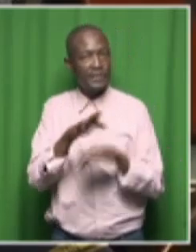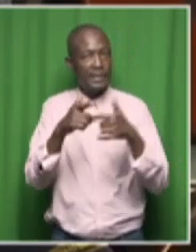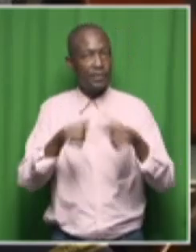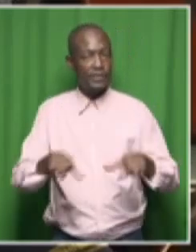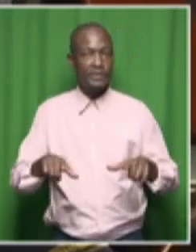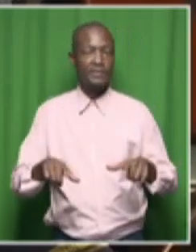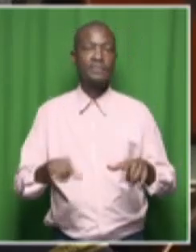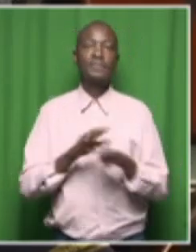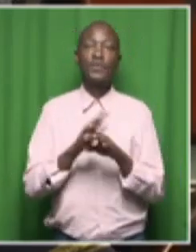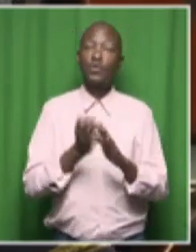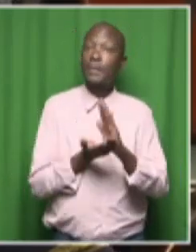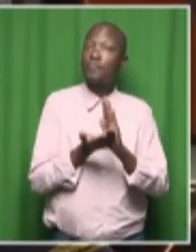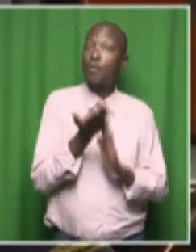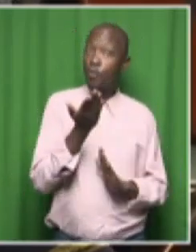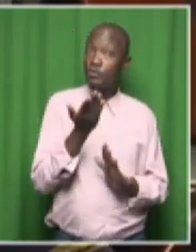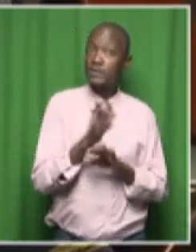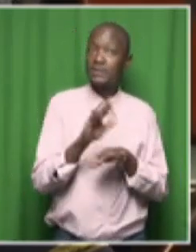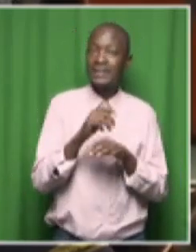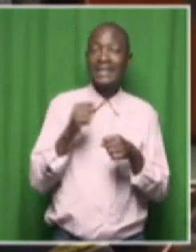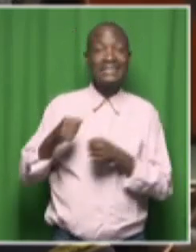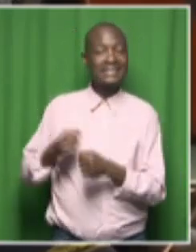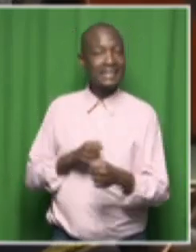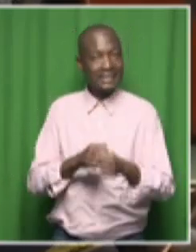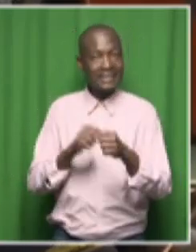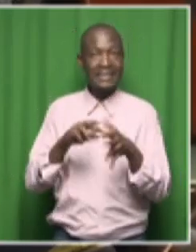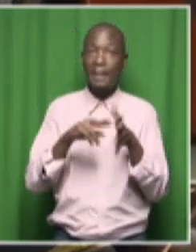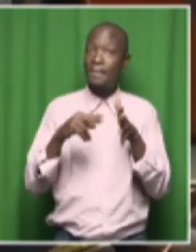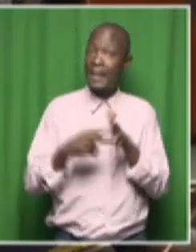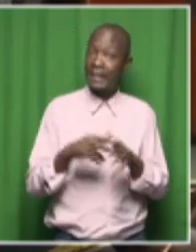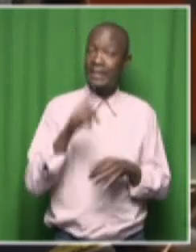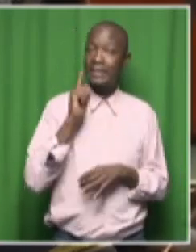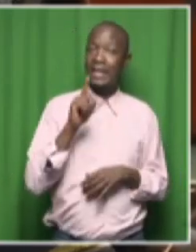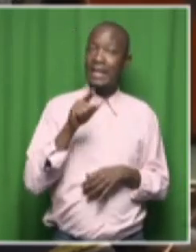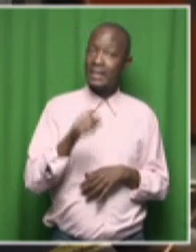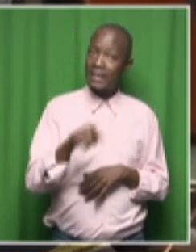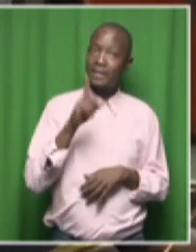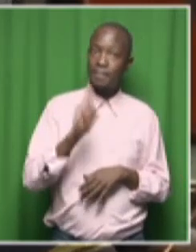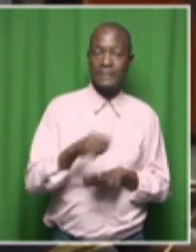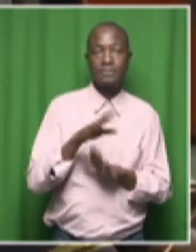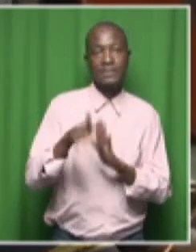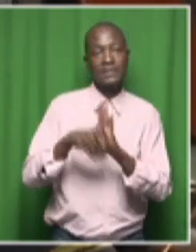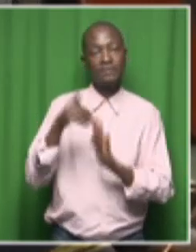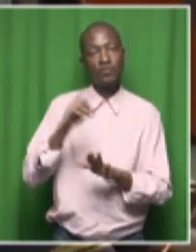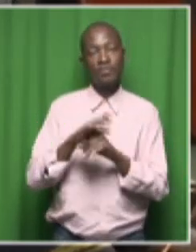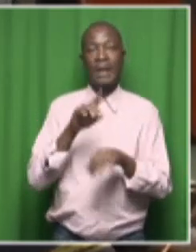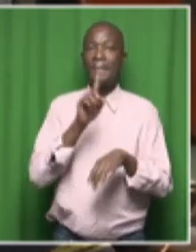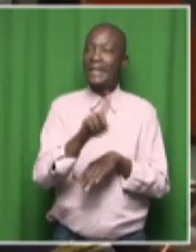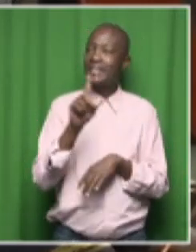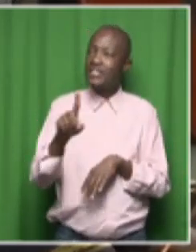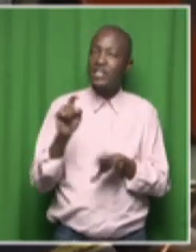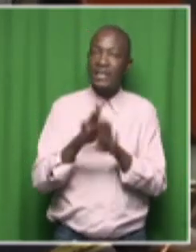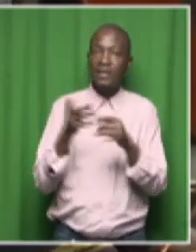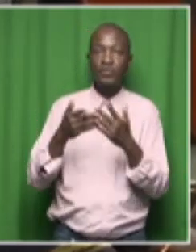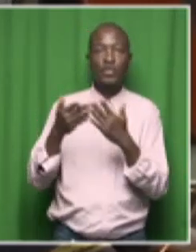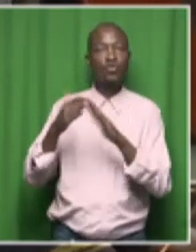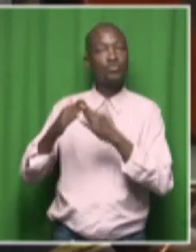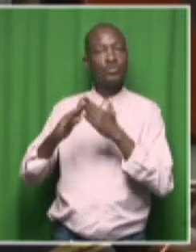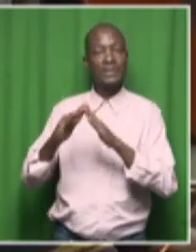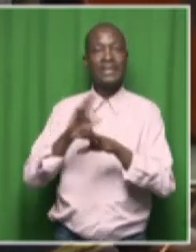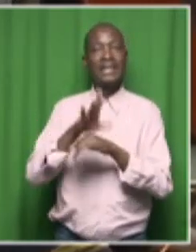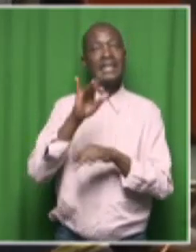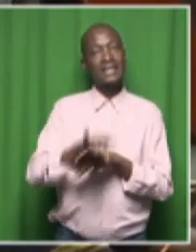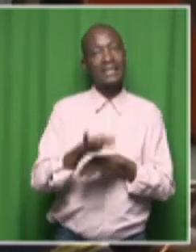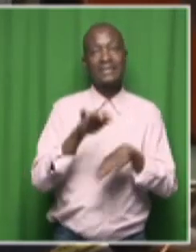the promotion, the strategic plan, that should be developed by each and every community so that